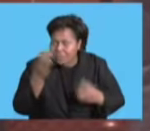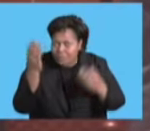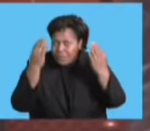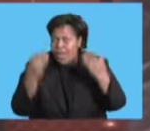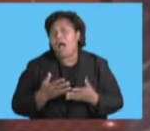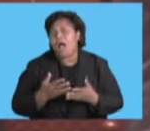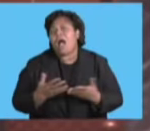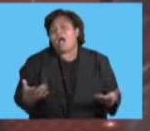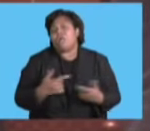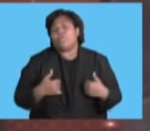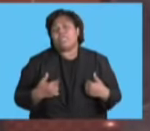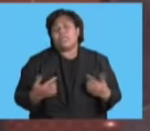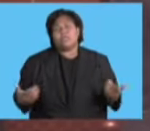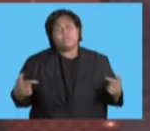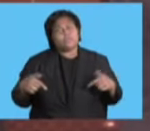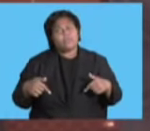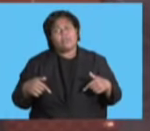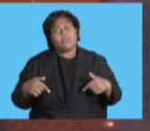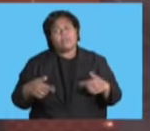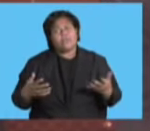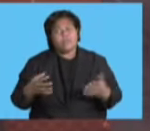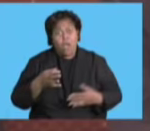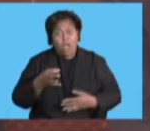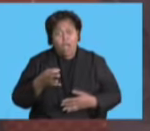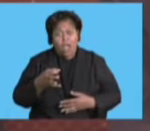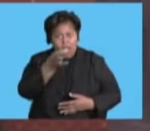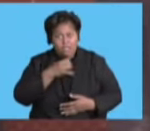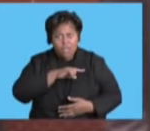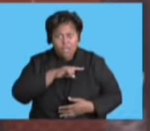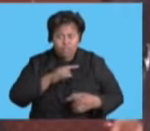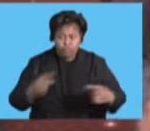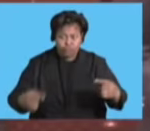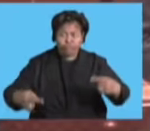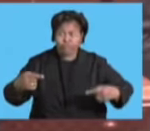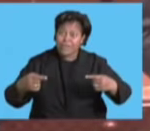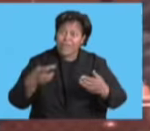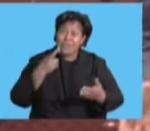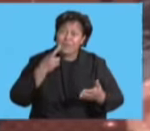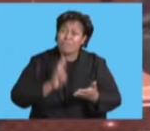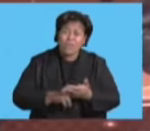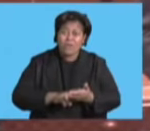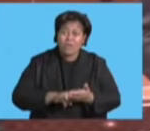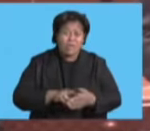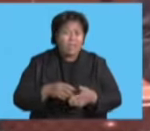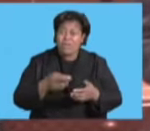here and being asked to debate a report which in our view should not have been here at